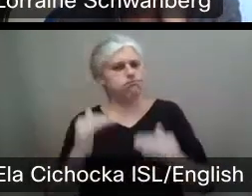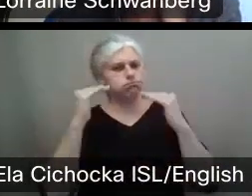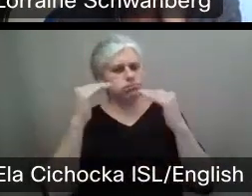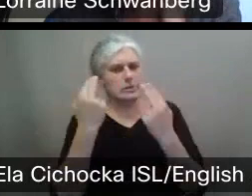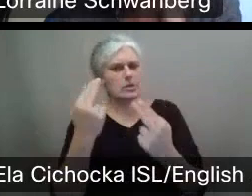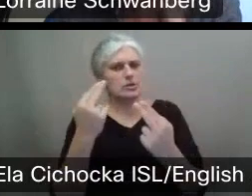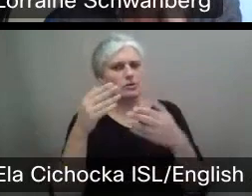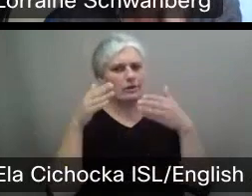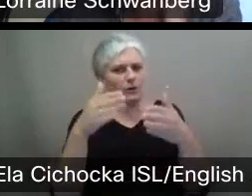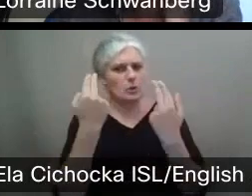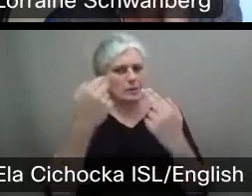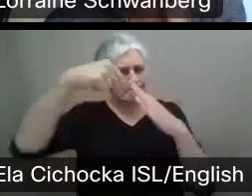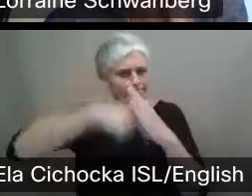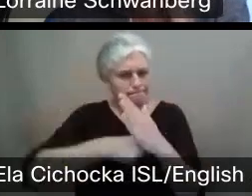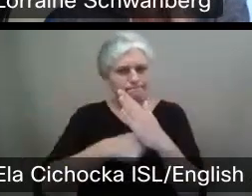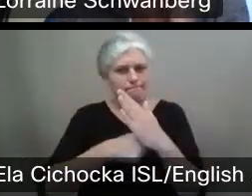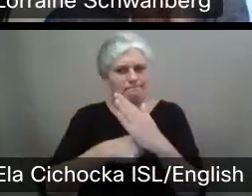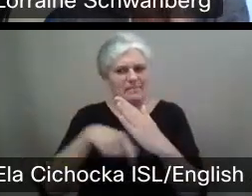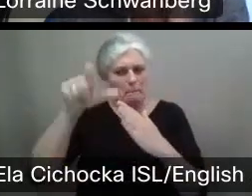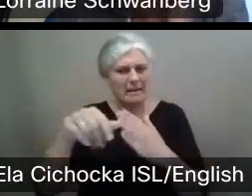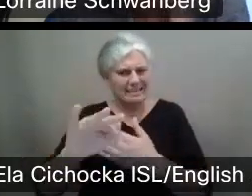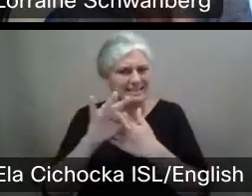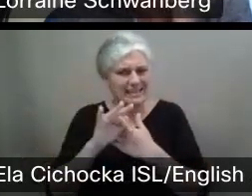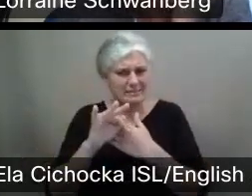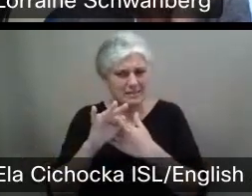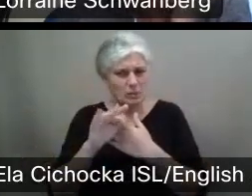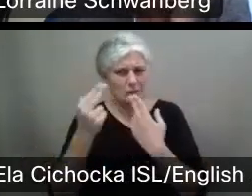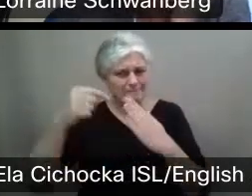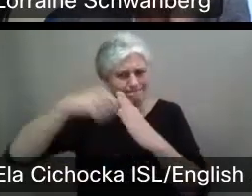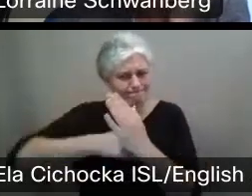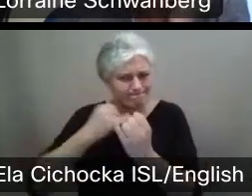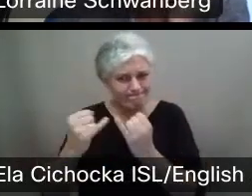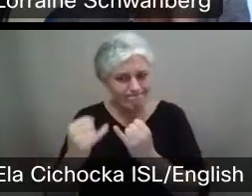trying to further embed patient safety so that we kind of understand the